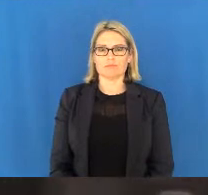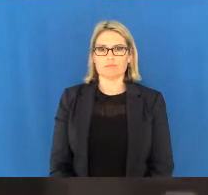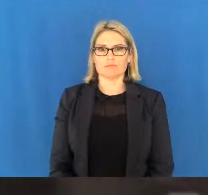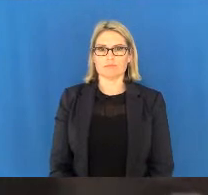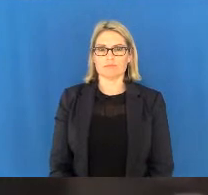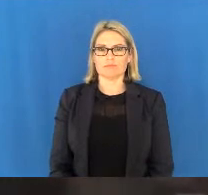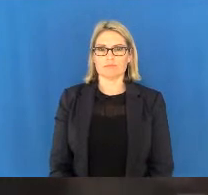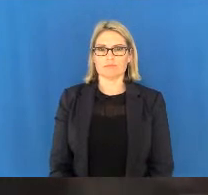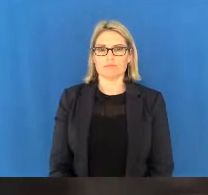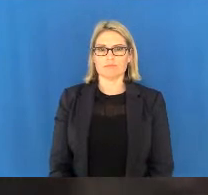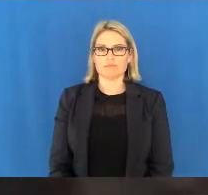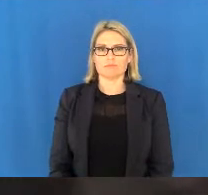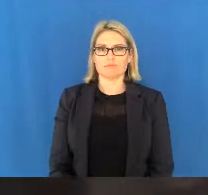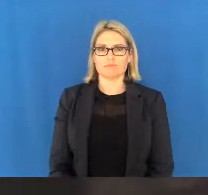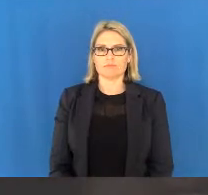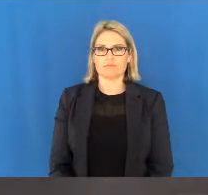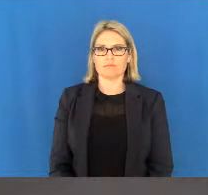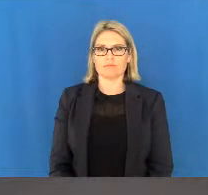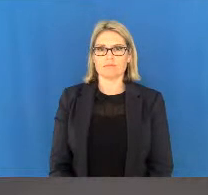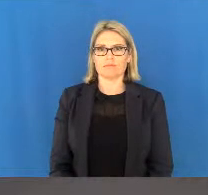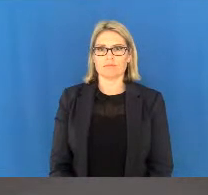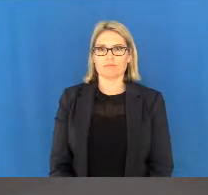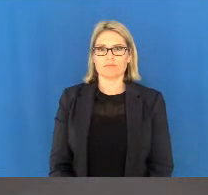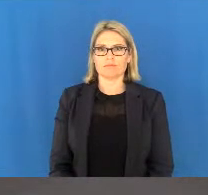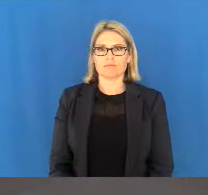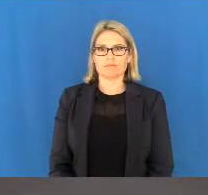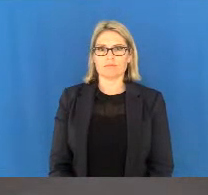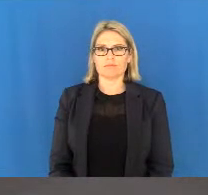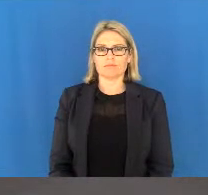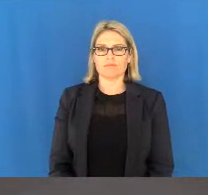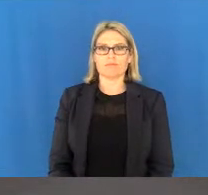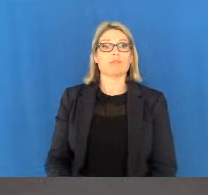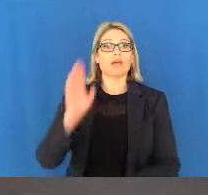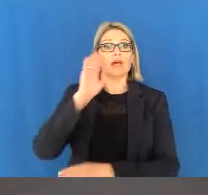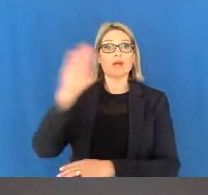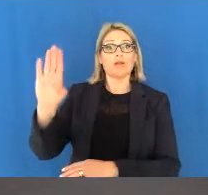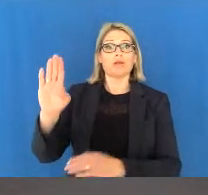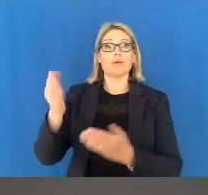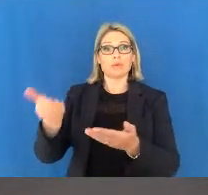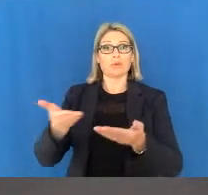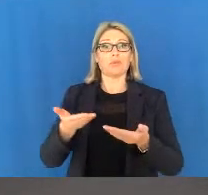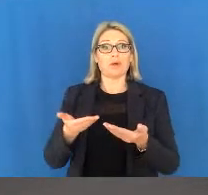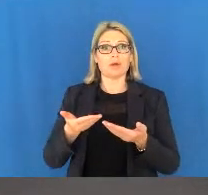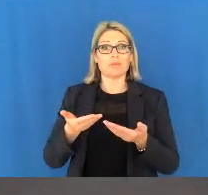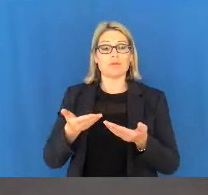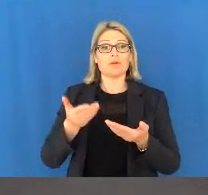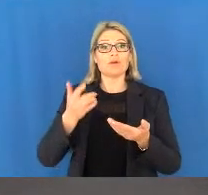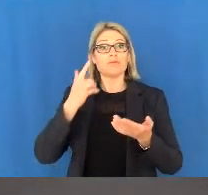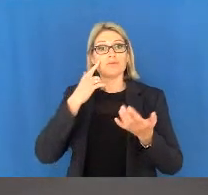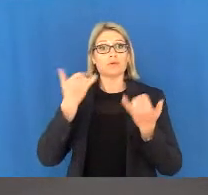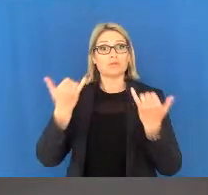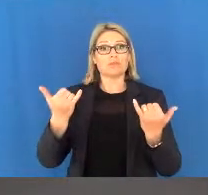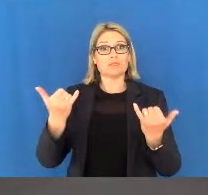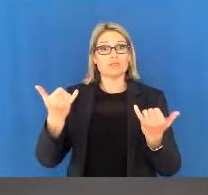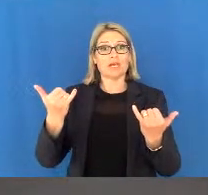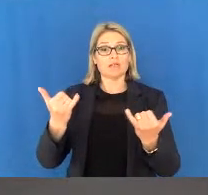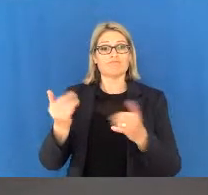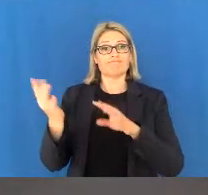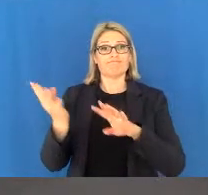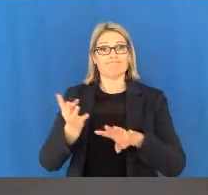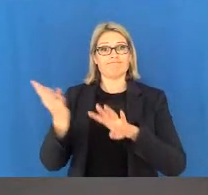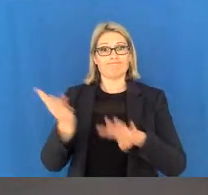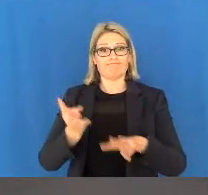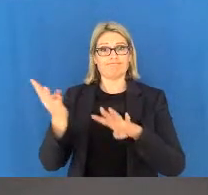Bonjour et bienvenue à... Hello and welcome to today's live video session